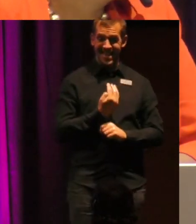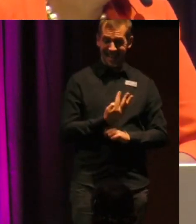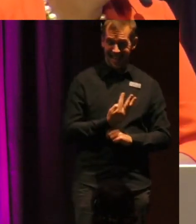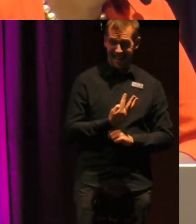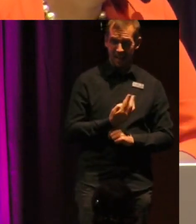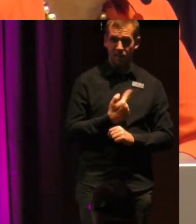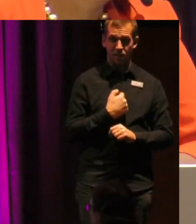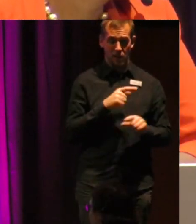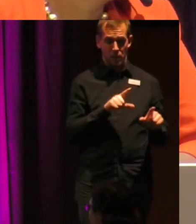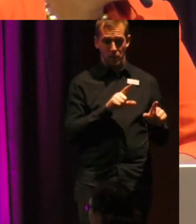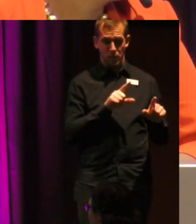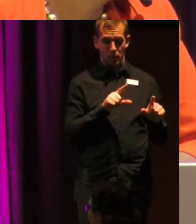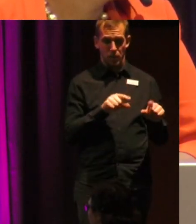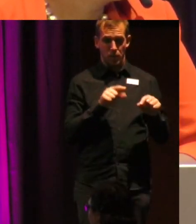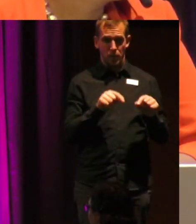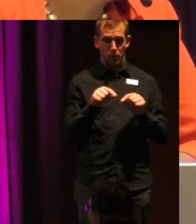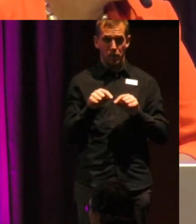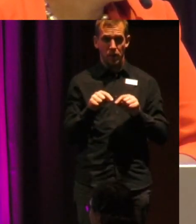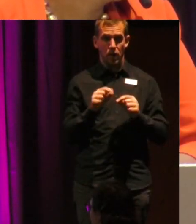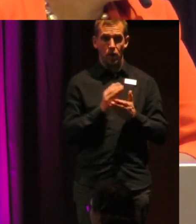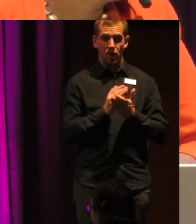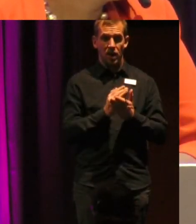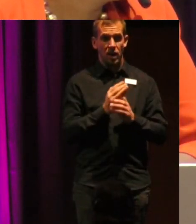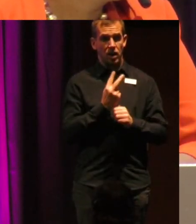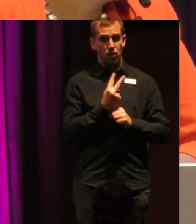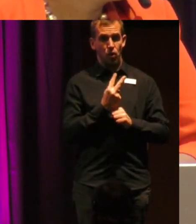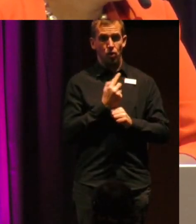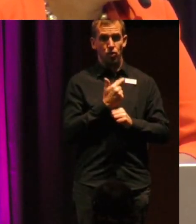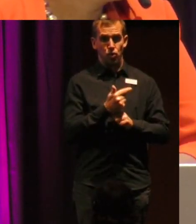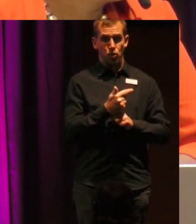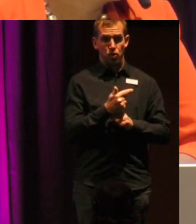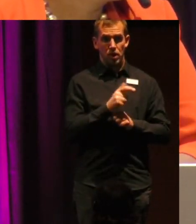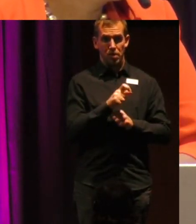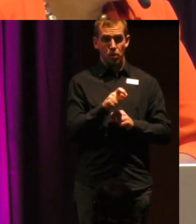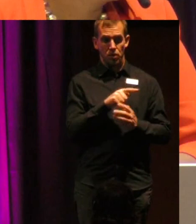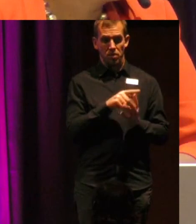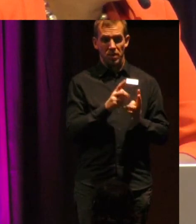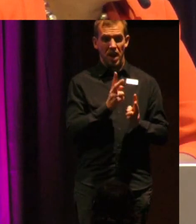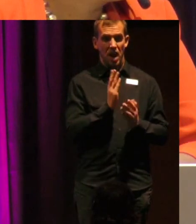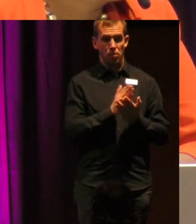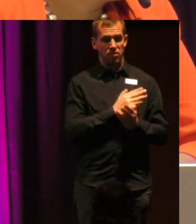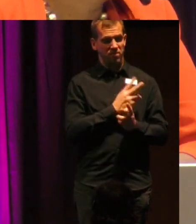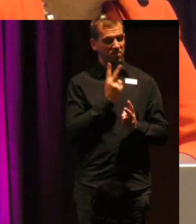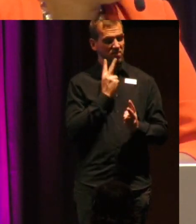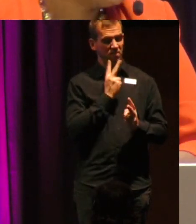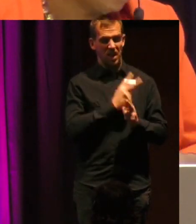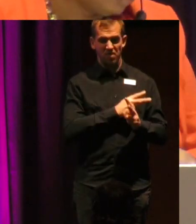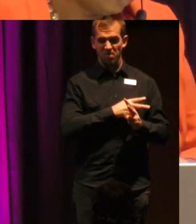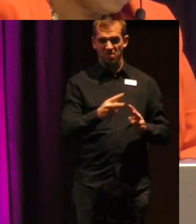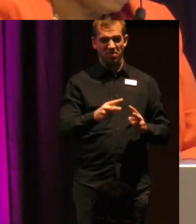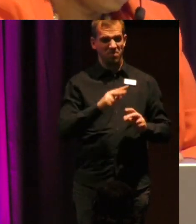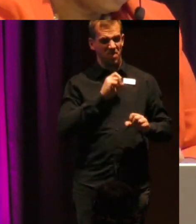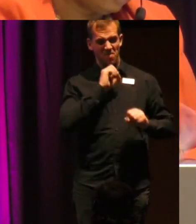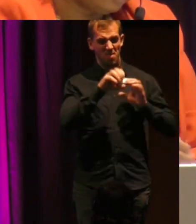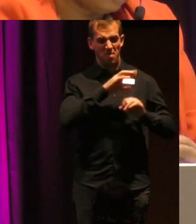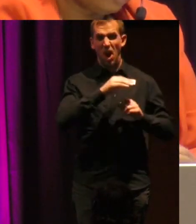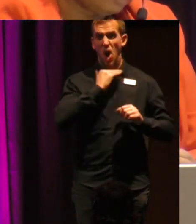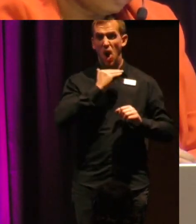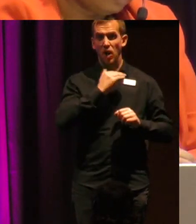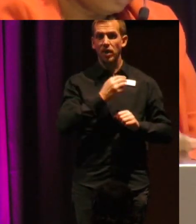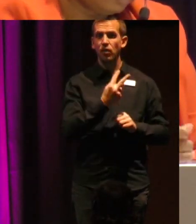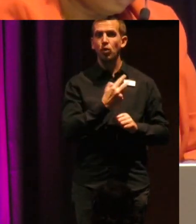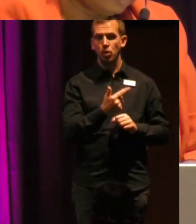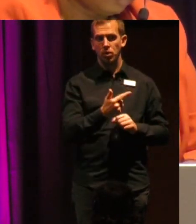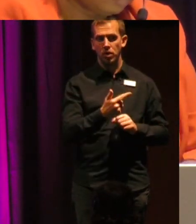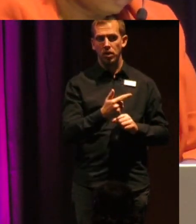and see about 2,000 people that are the most extreme, that are really spreading hate on social media. It's